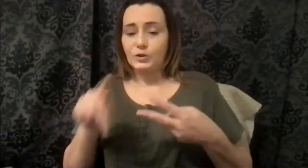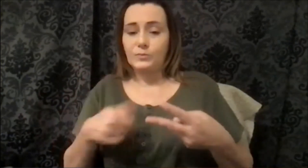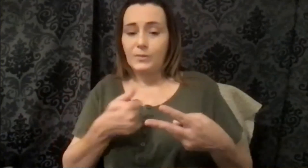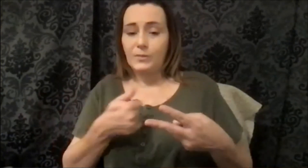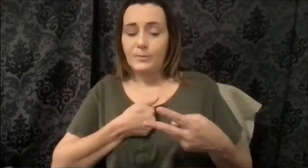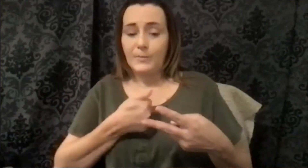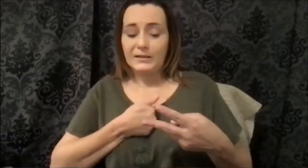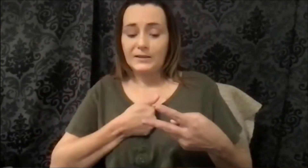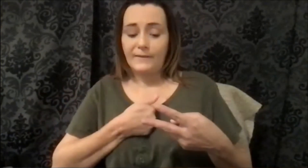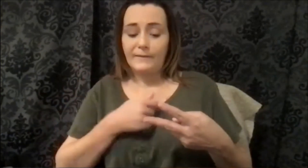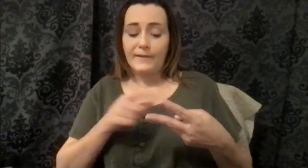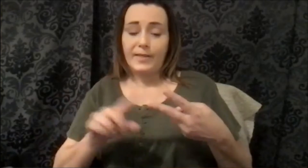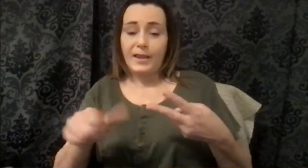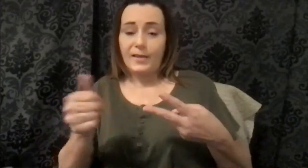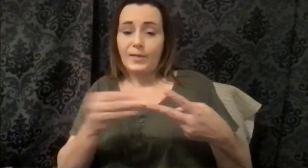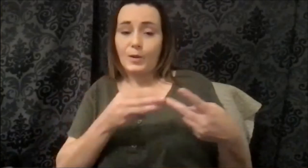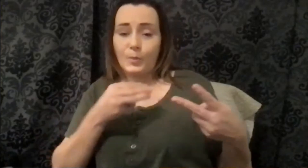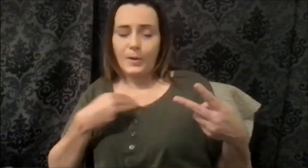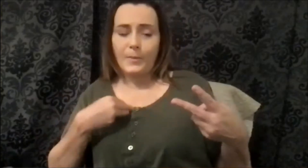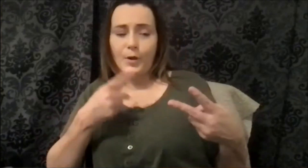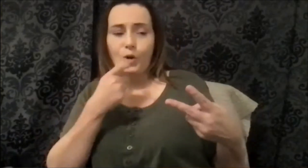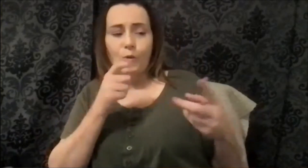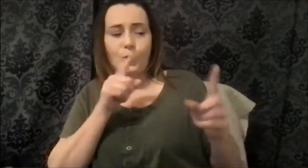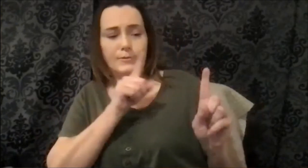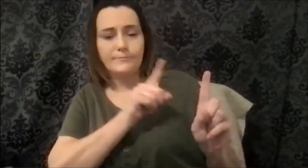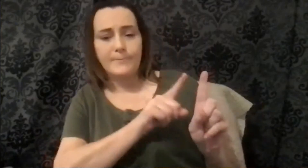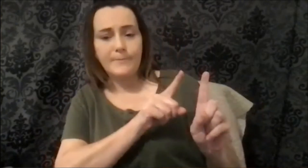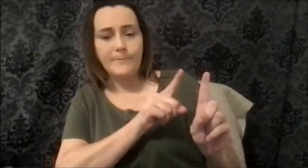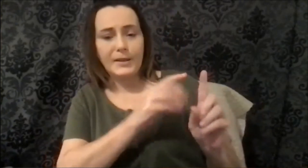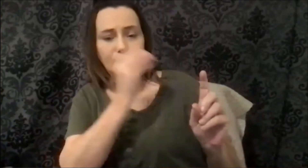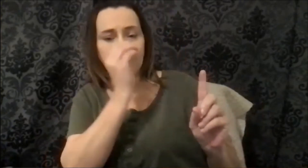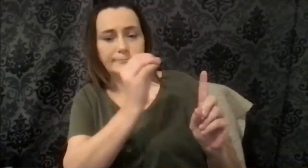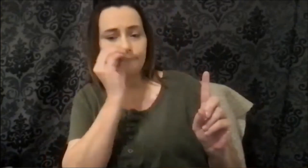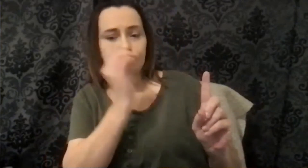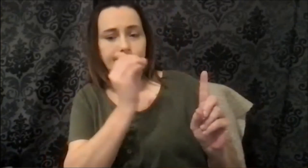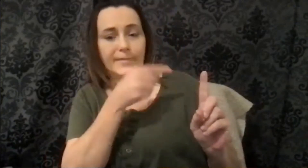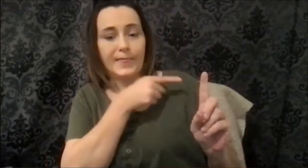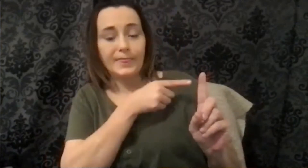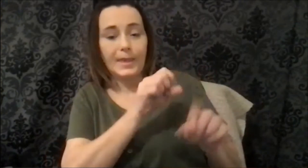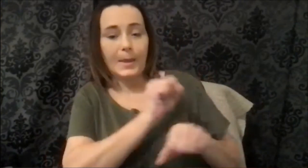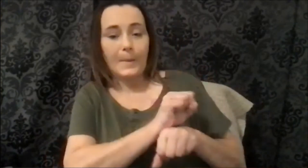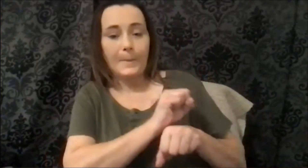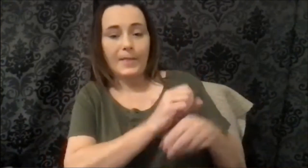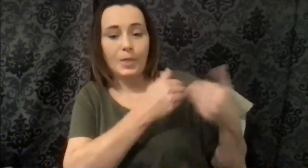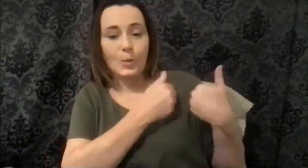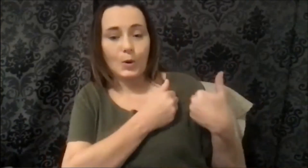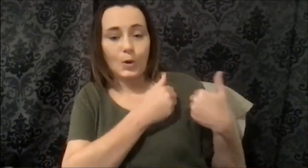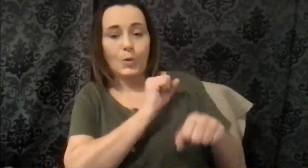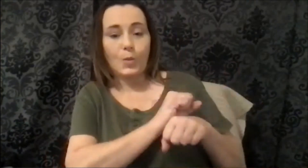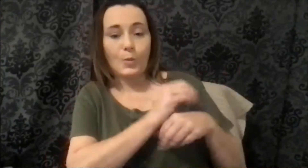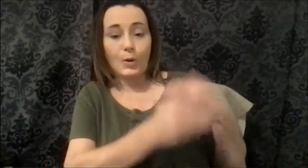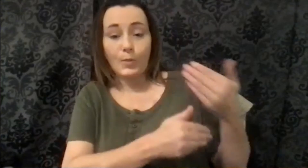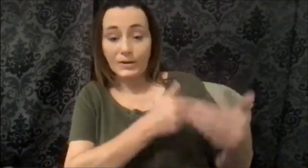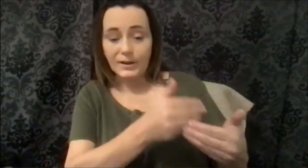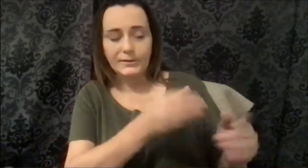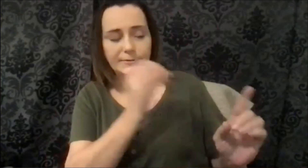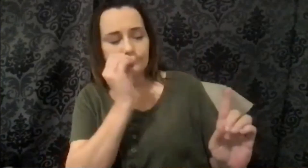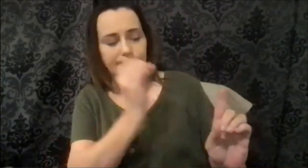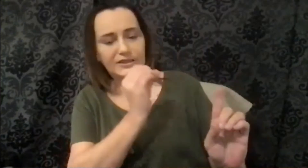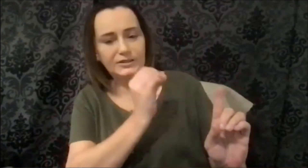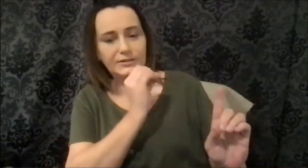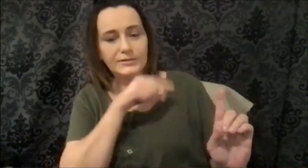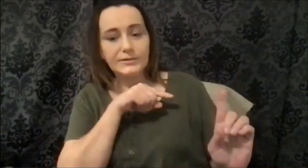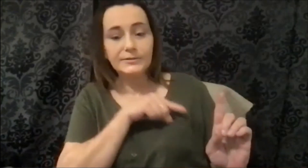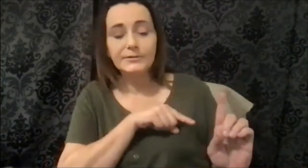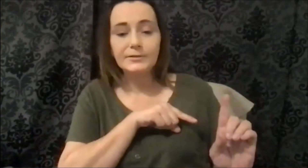other member, who are mentoring them in the workload and the work process. So in effect, you're going to